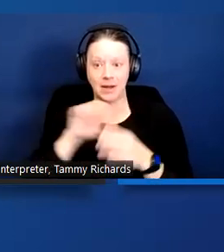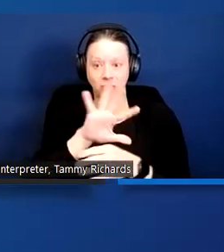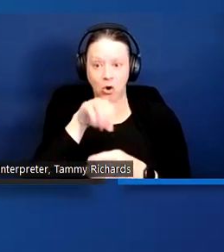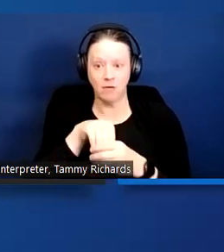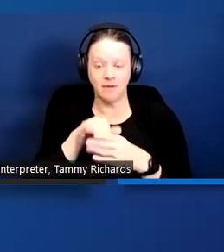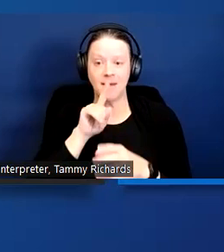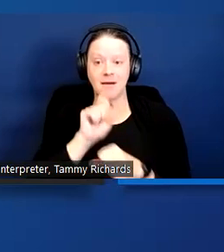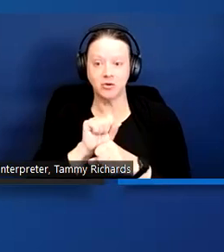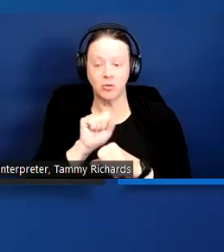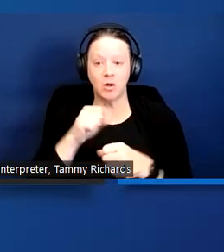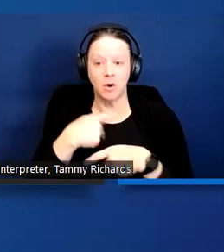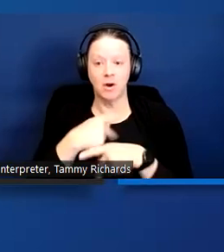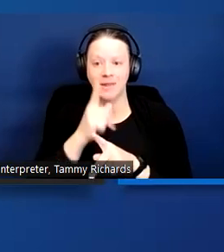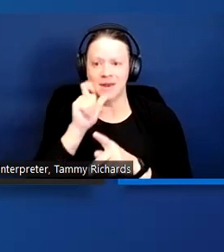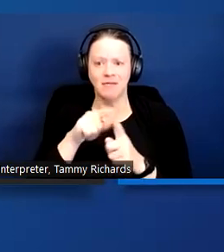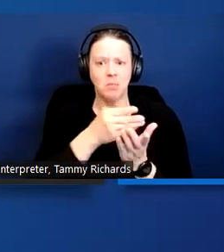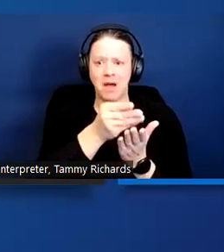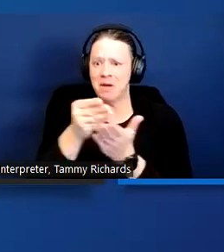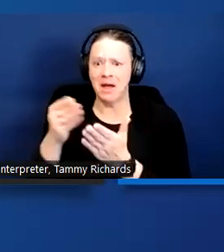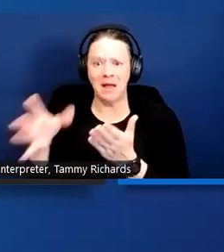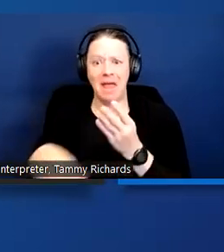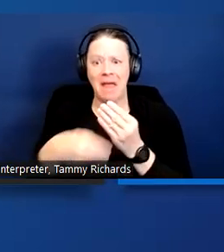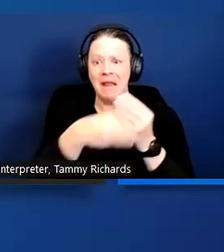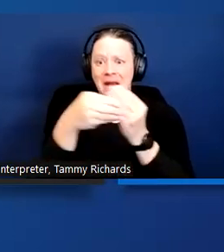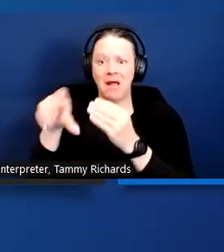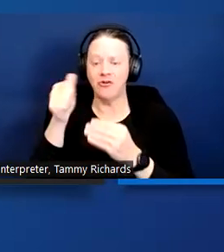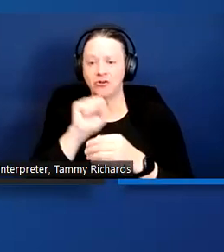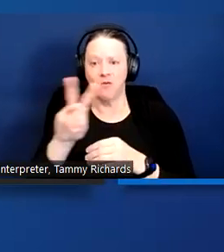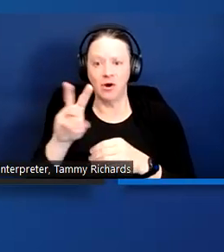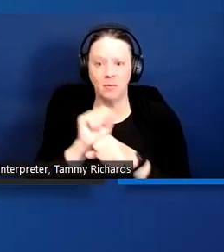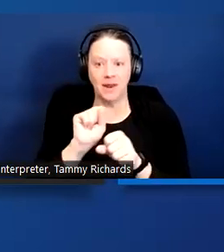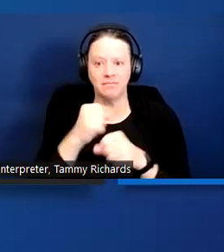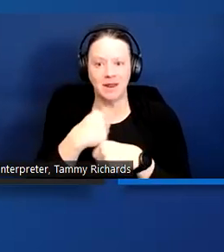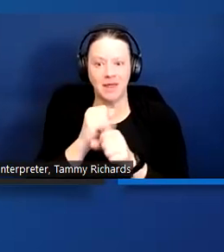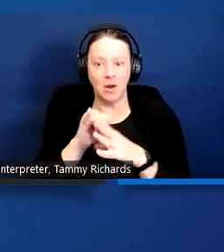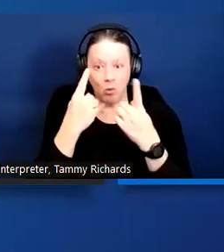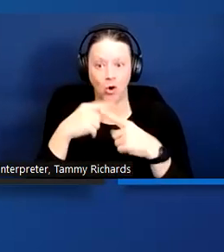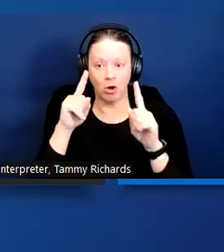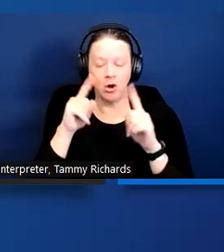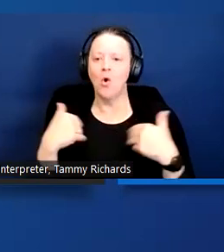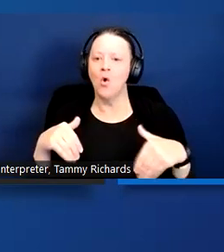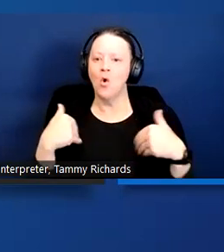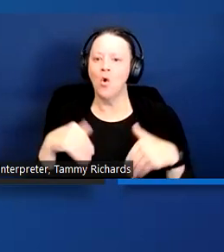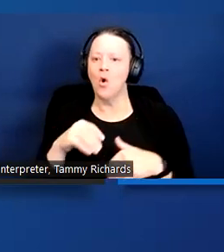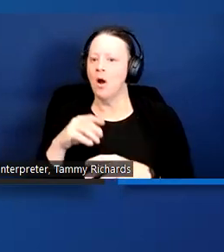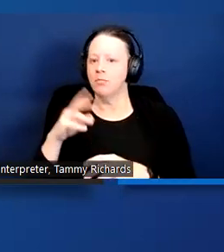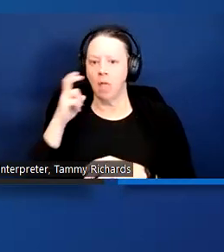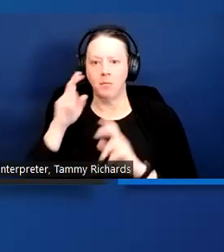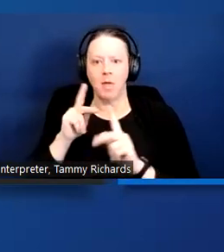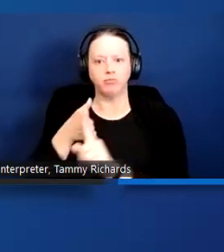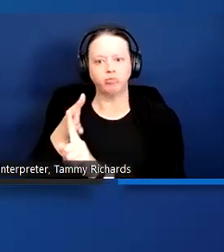didn't need to go and purchase other software to make it work, really won them favor and loyalty.